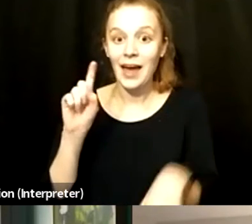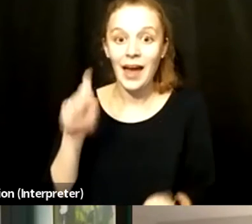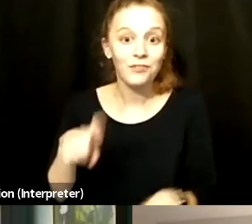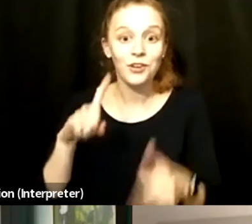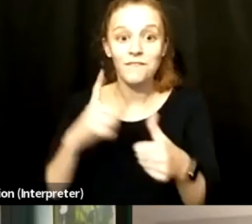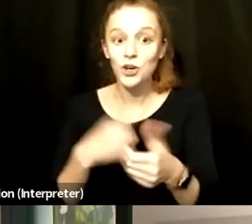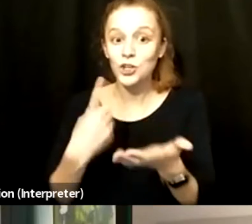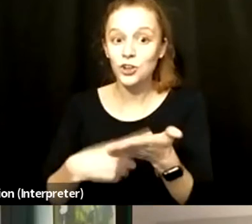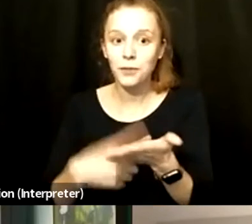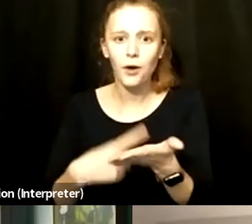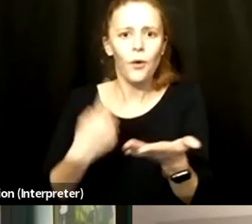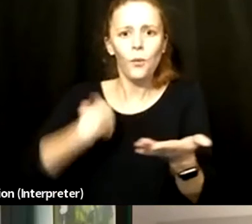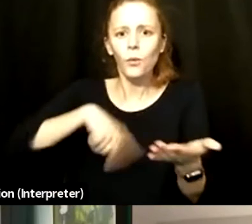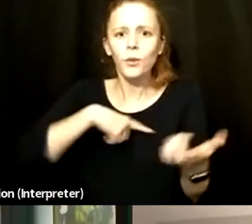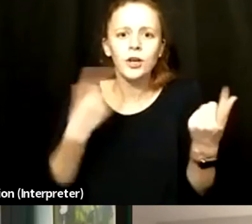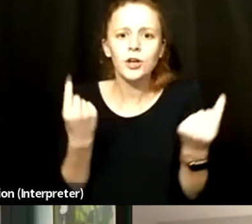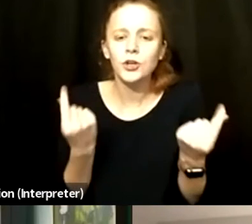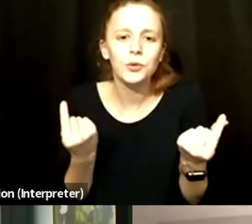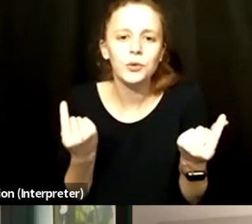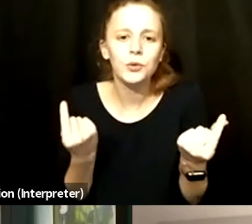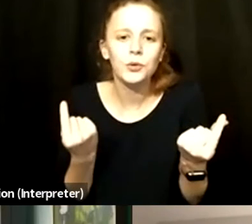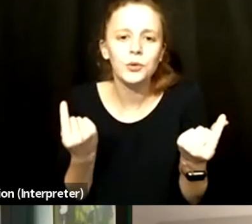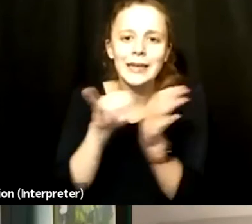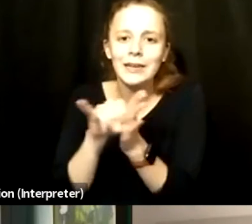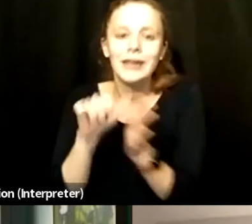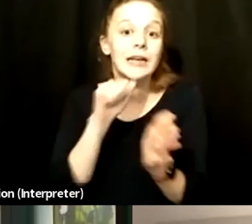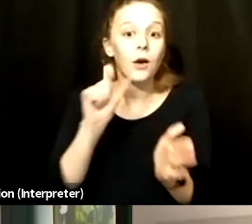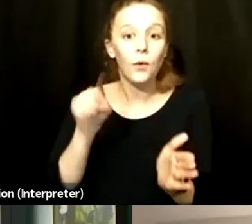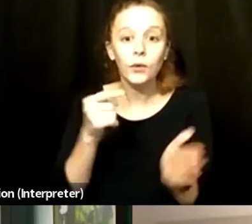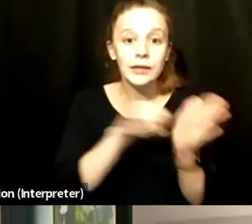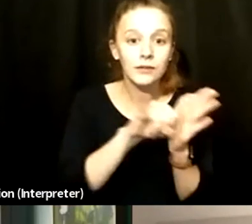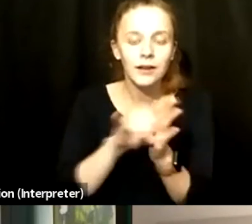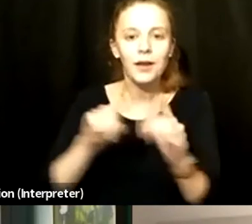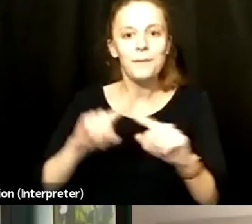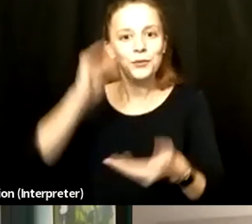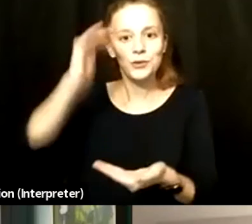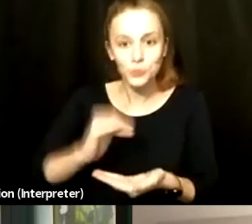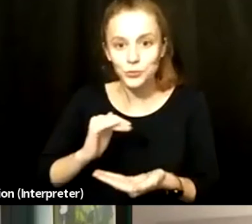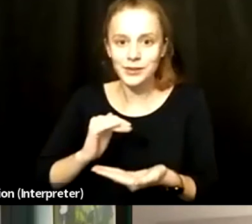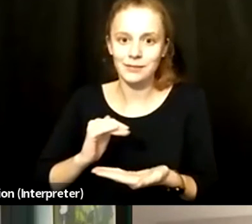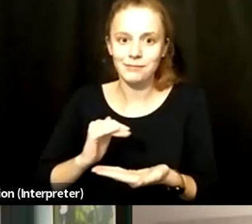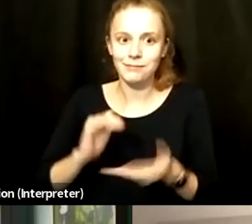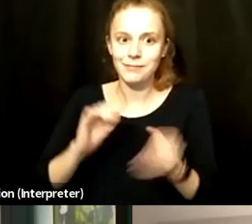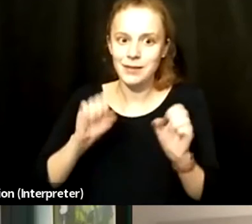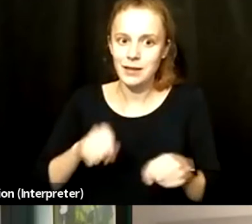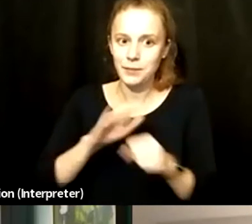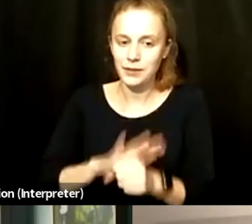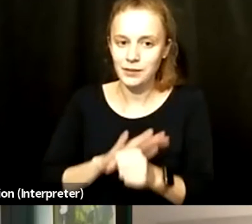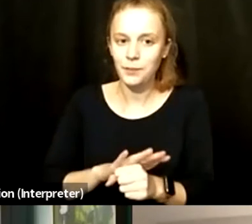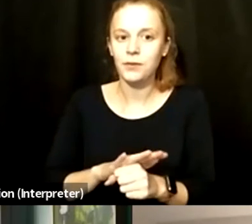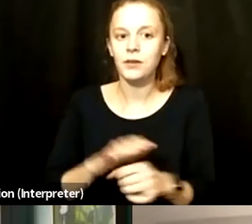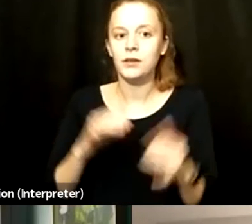about not just identifying ableism, but reducing ableism and eliminating ableism. So that's where I want us to kind of finish